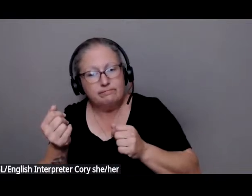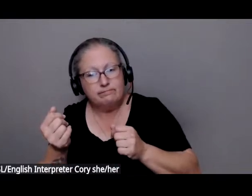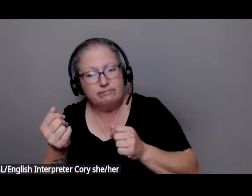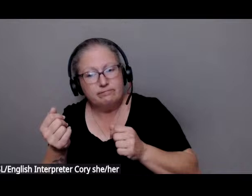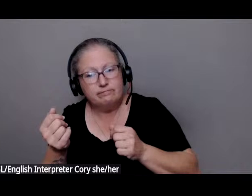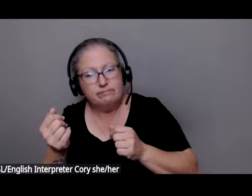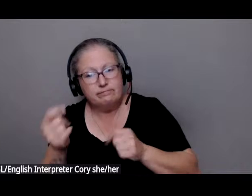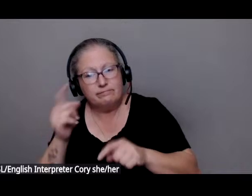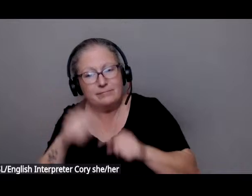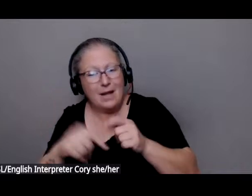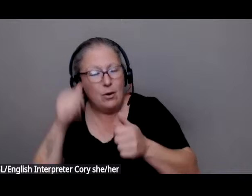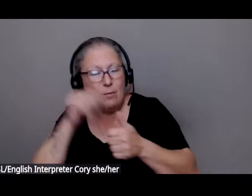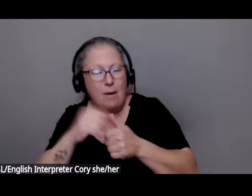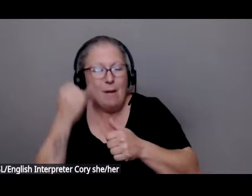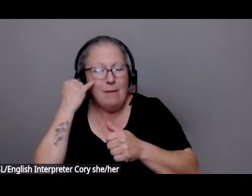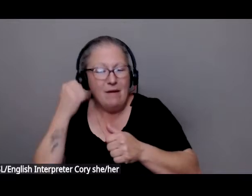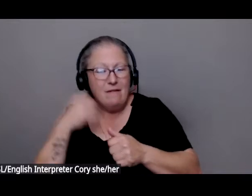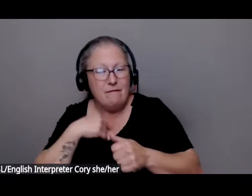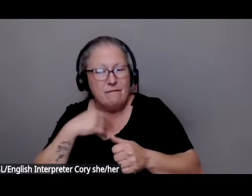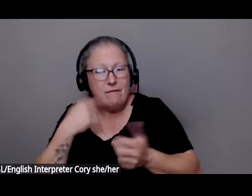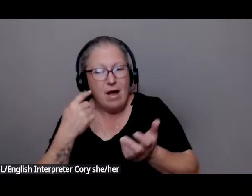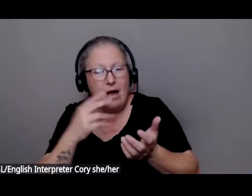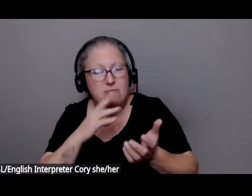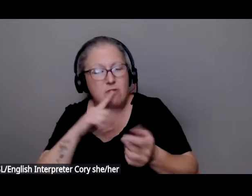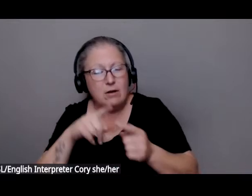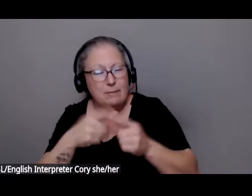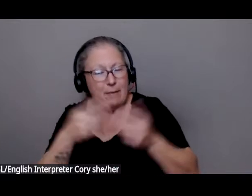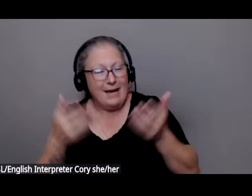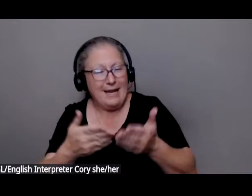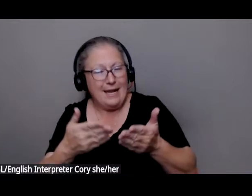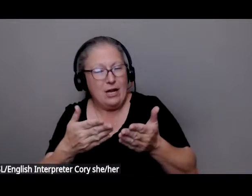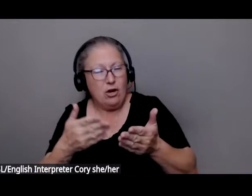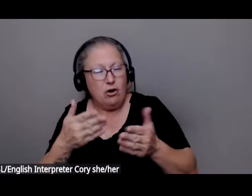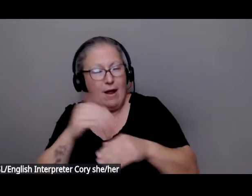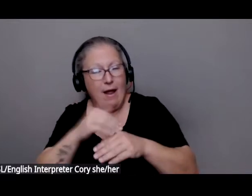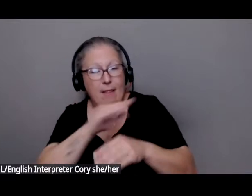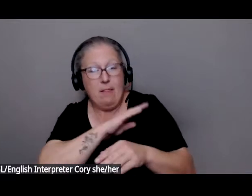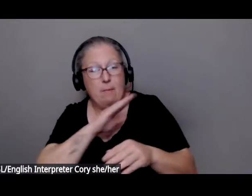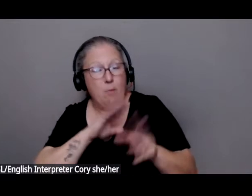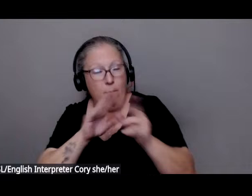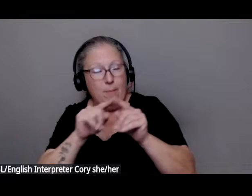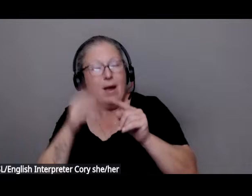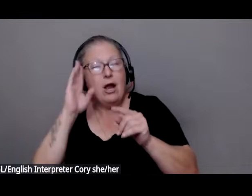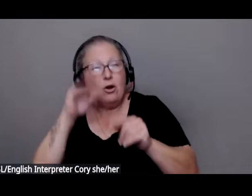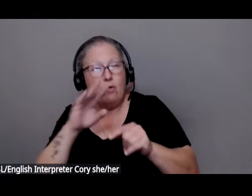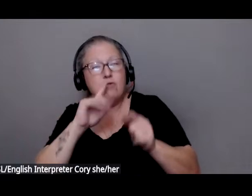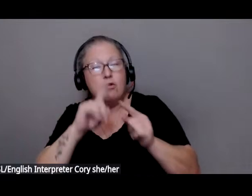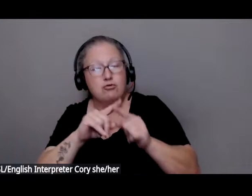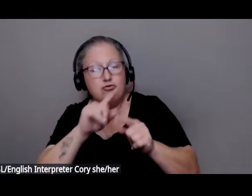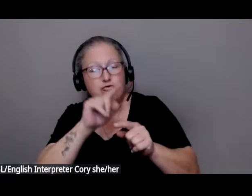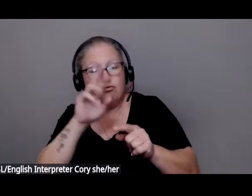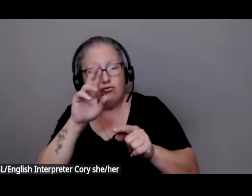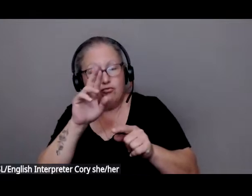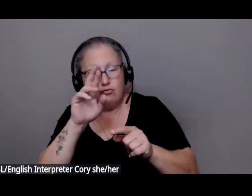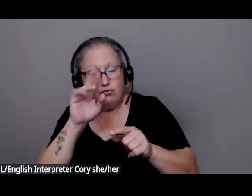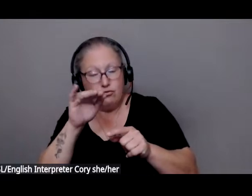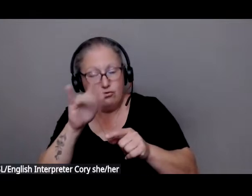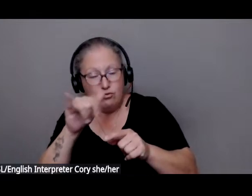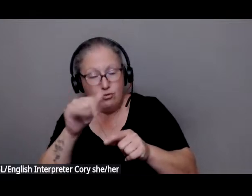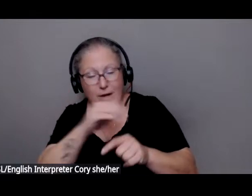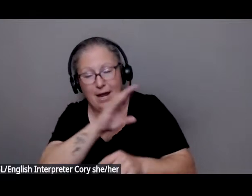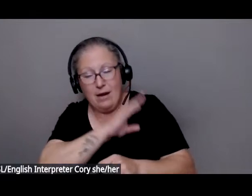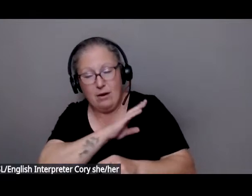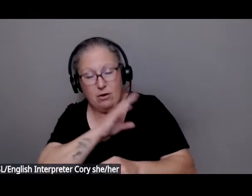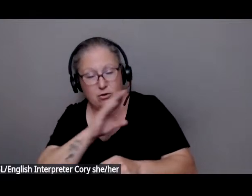I can't remember if I've talked about it here at the board meeting or not, but I know I've talked with Randall and Julia about it. But at the